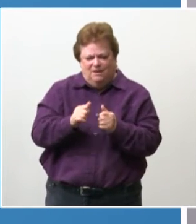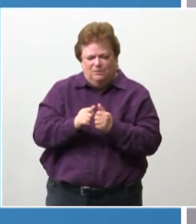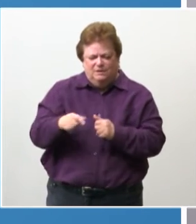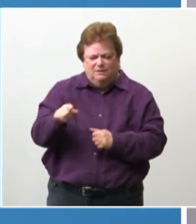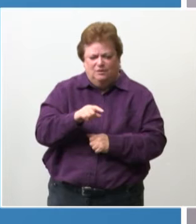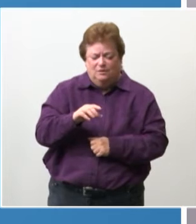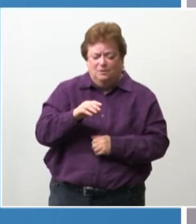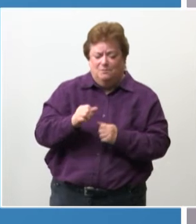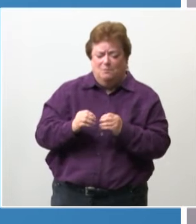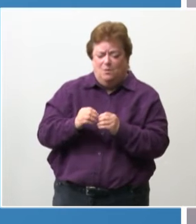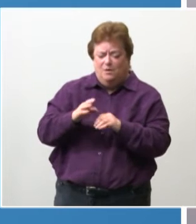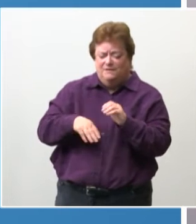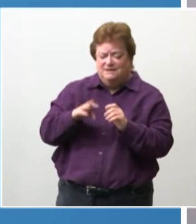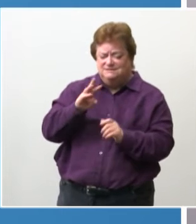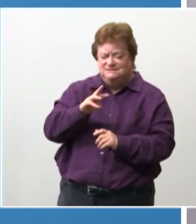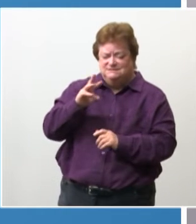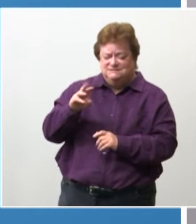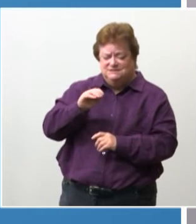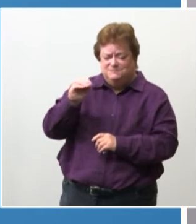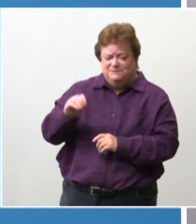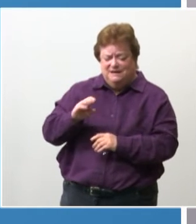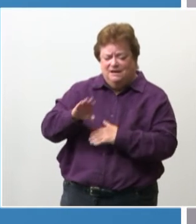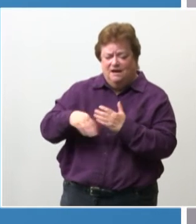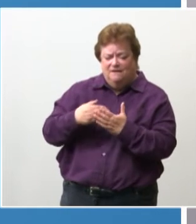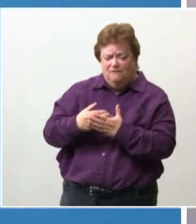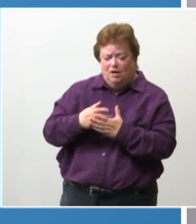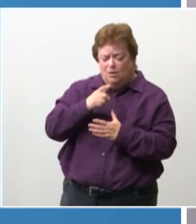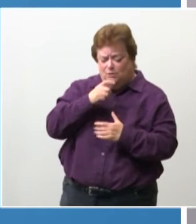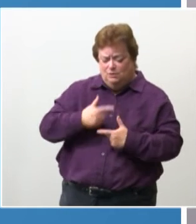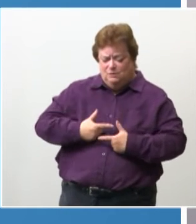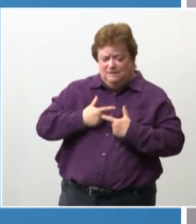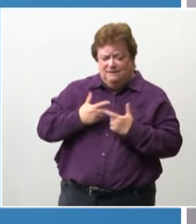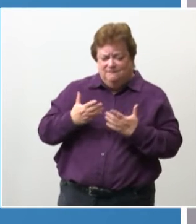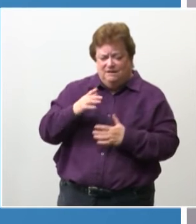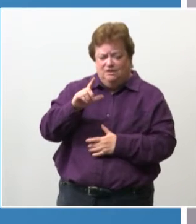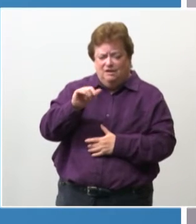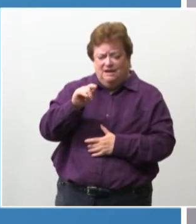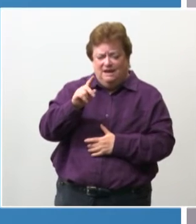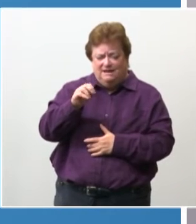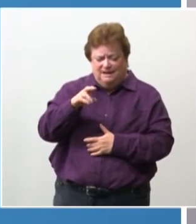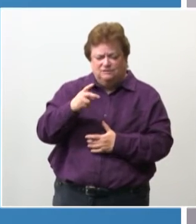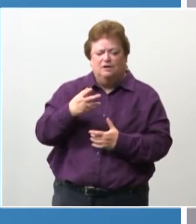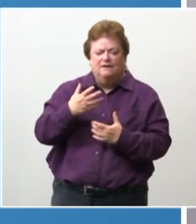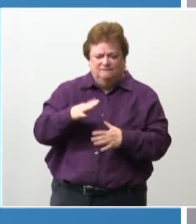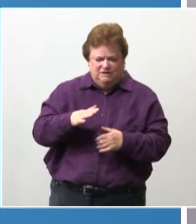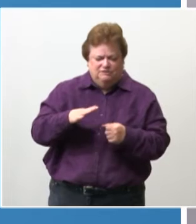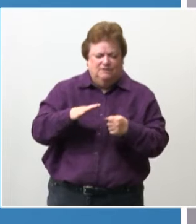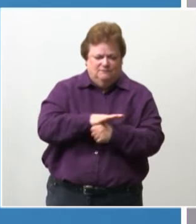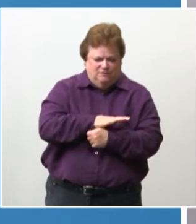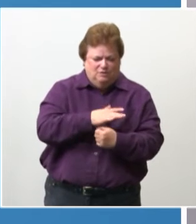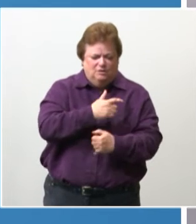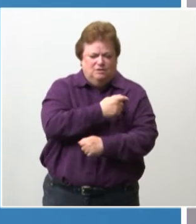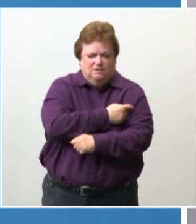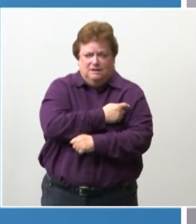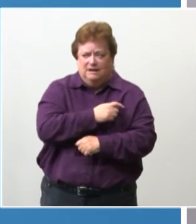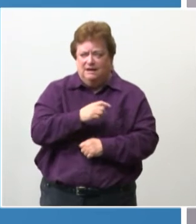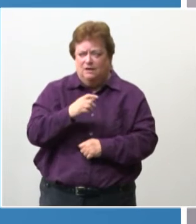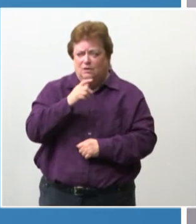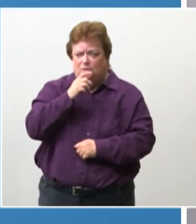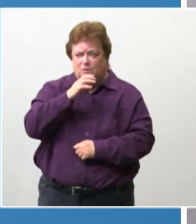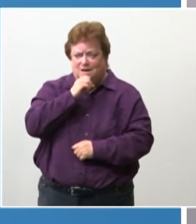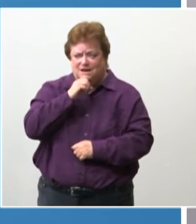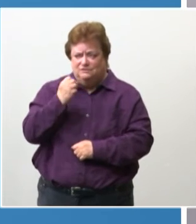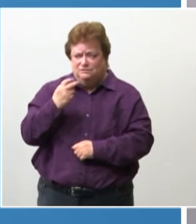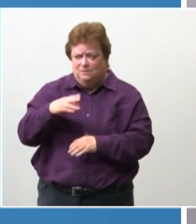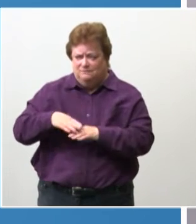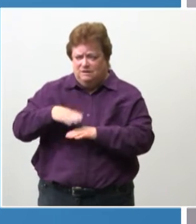than 66% of all Lancaster County residents are fully vaccinated. Around 60% of residents 12 and up have